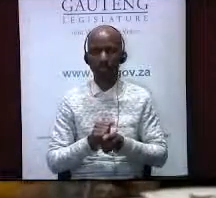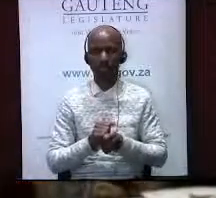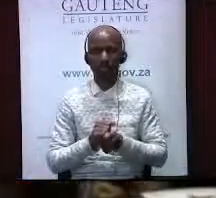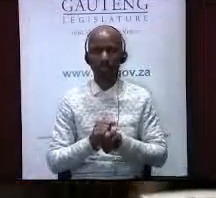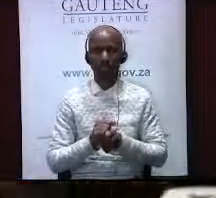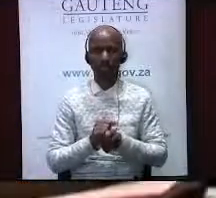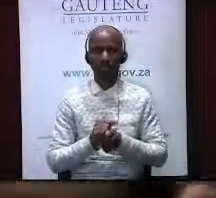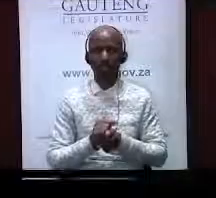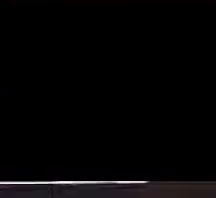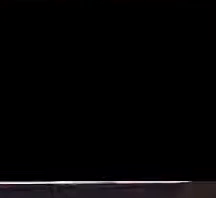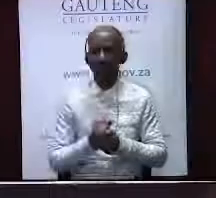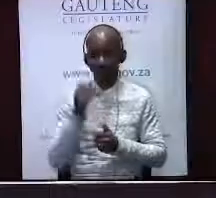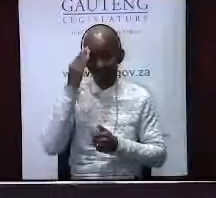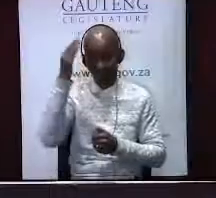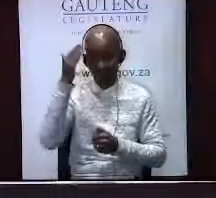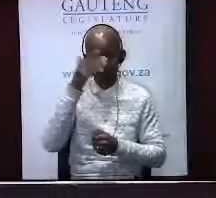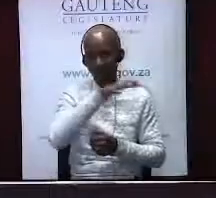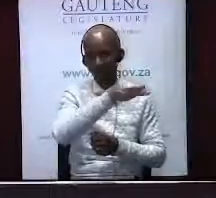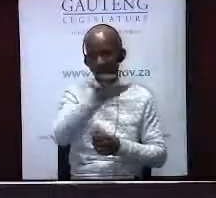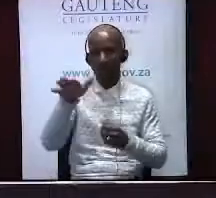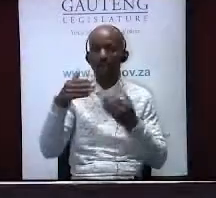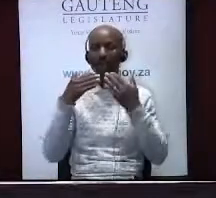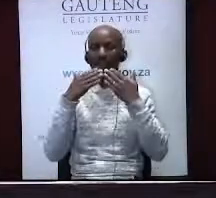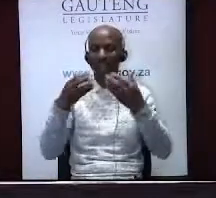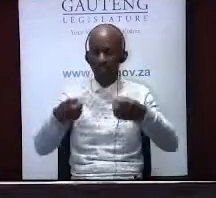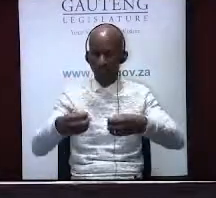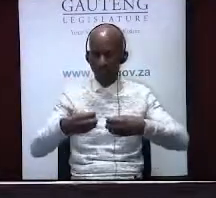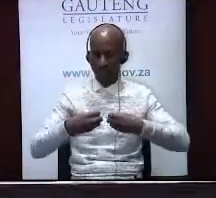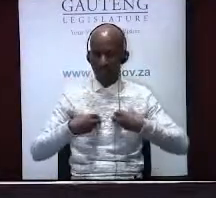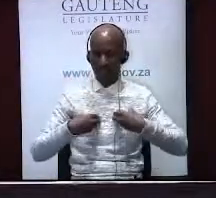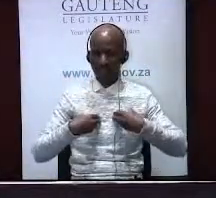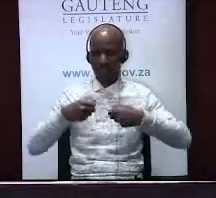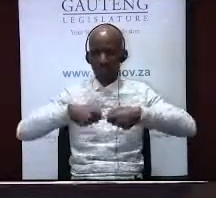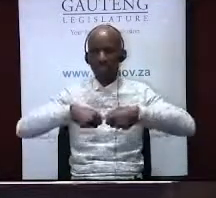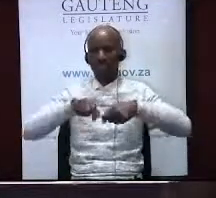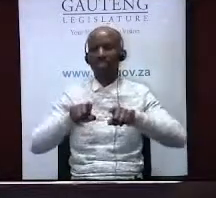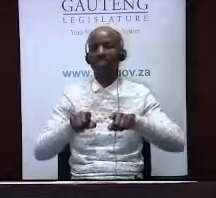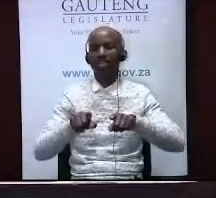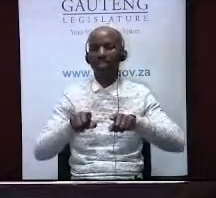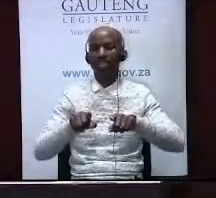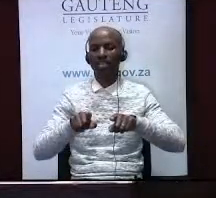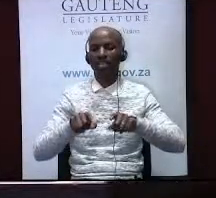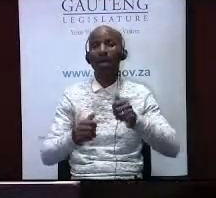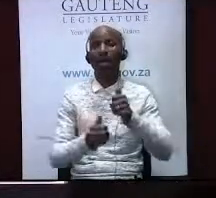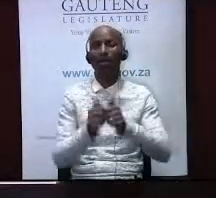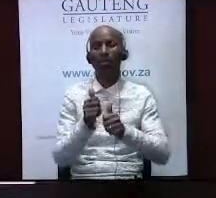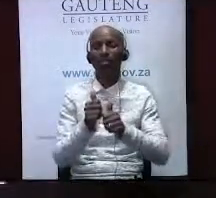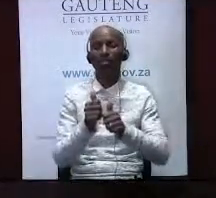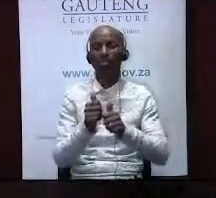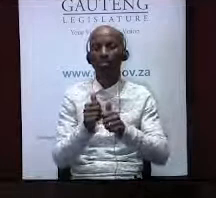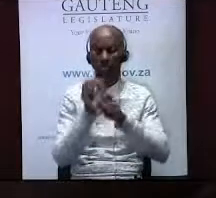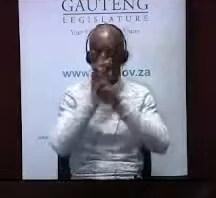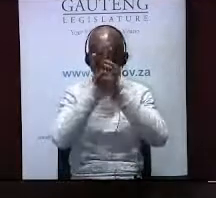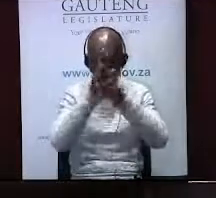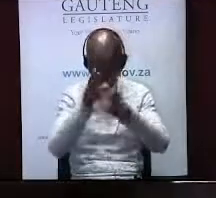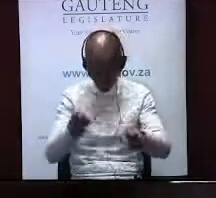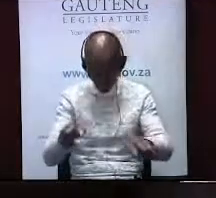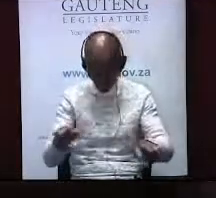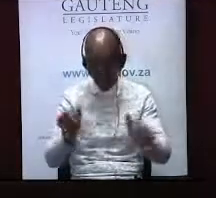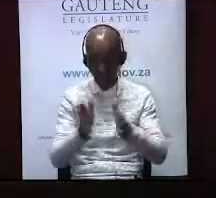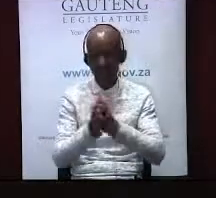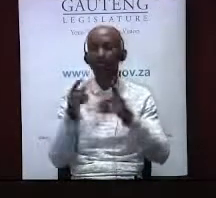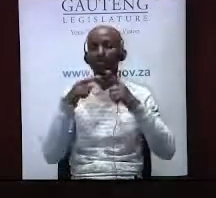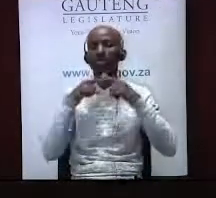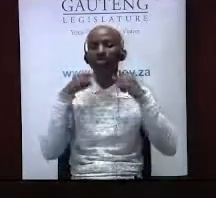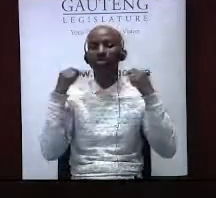two? I want to greet one and all, and thank you for giving me this opportunity. Most of all, to the honorables, as well as the